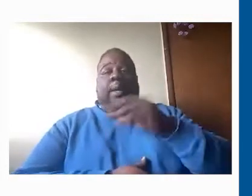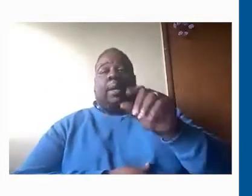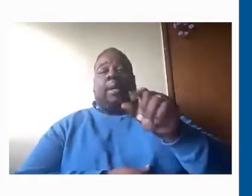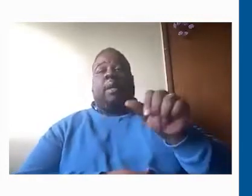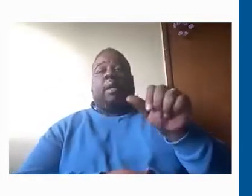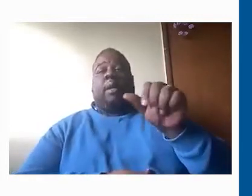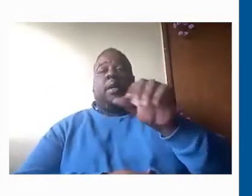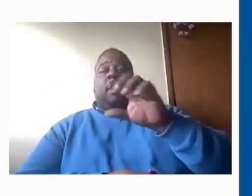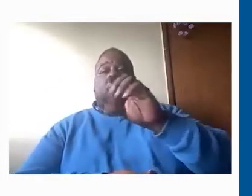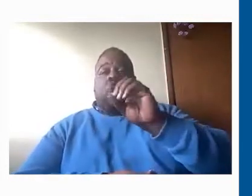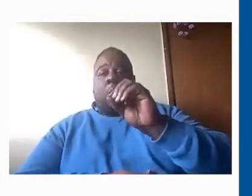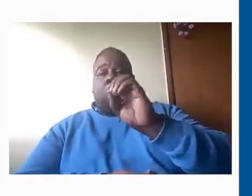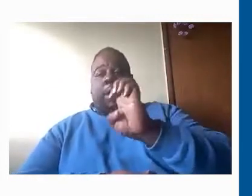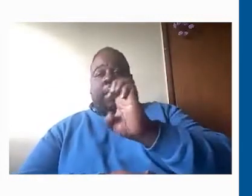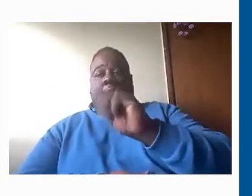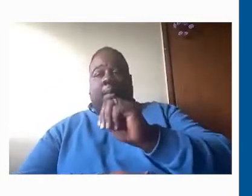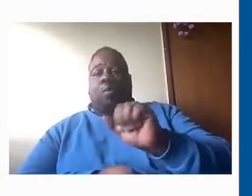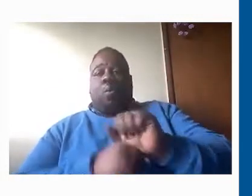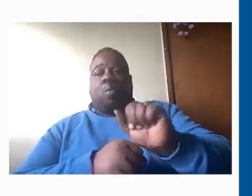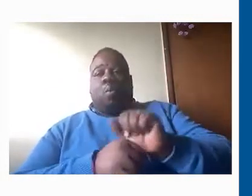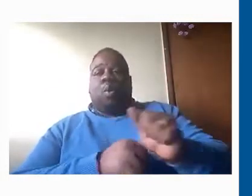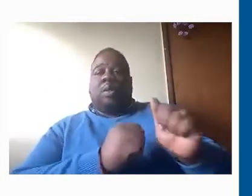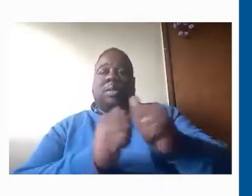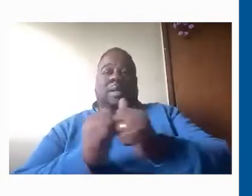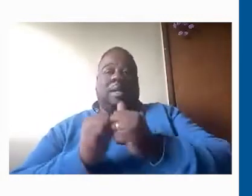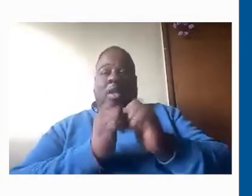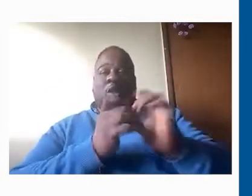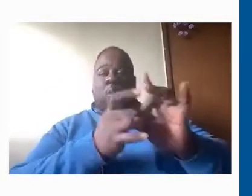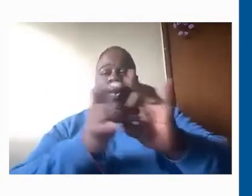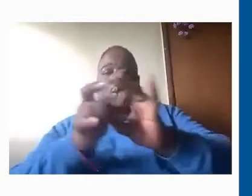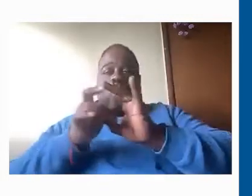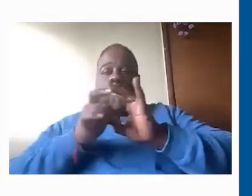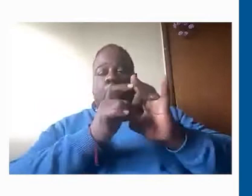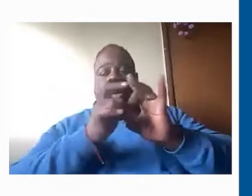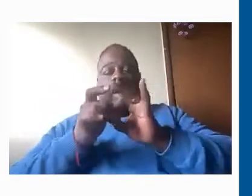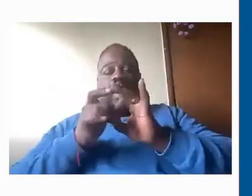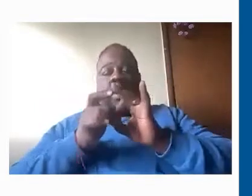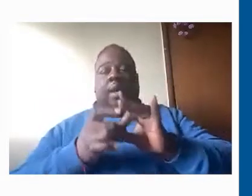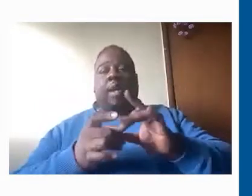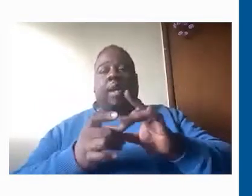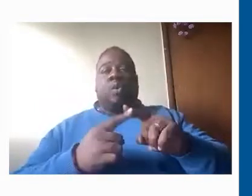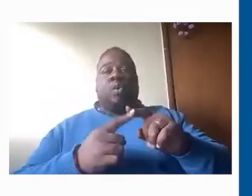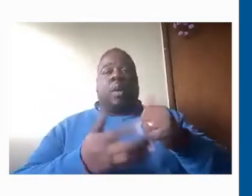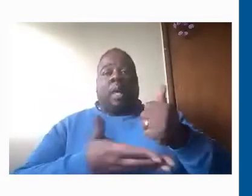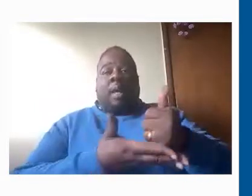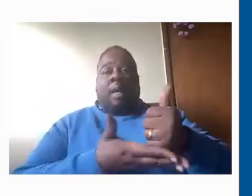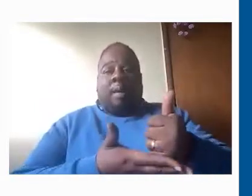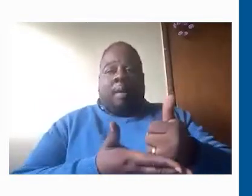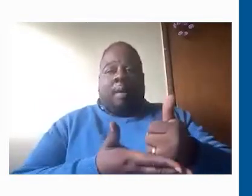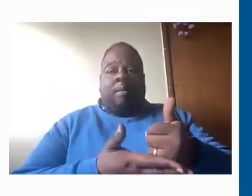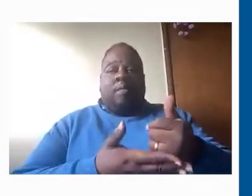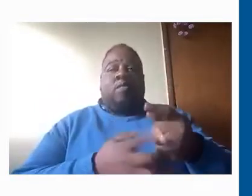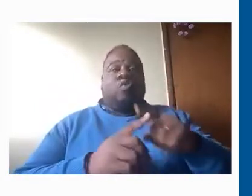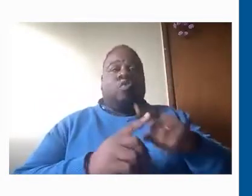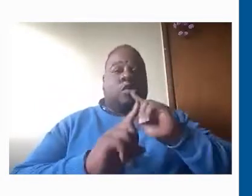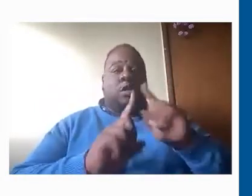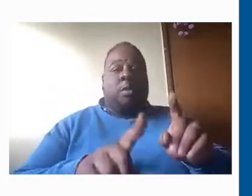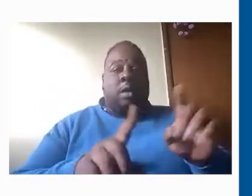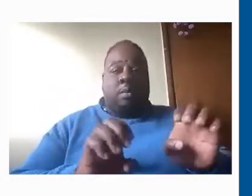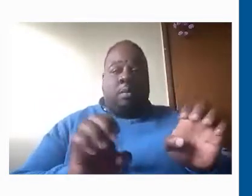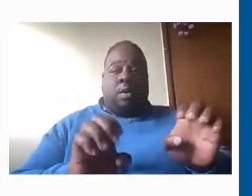services, we were there to coordinate. Again, they're the ones that are there at the scene of the emergency, but we're there to help out